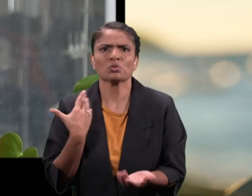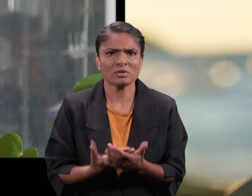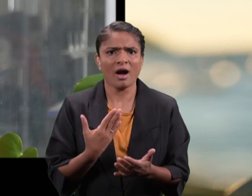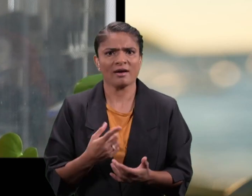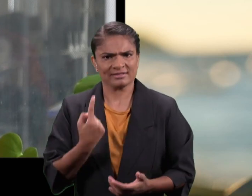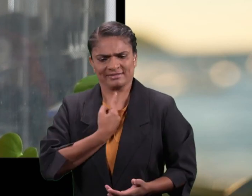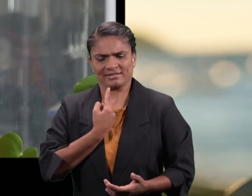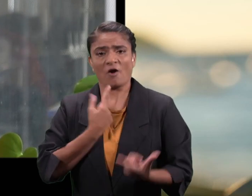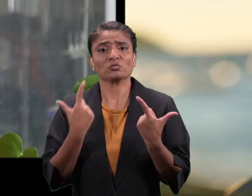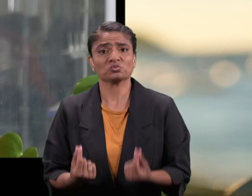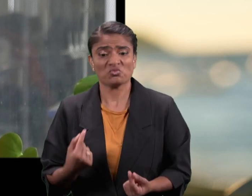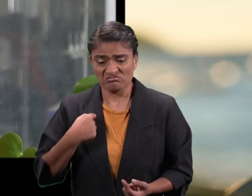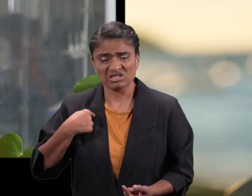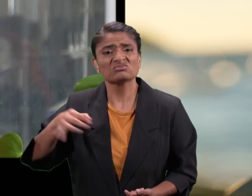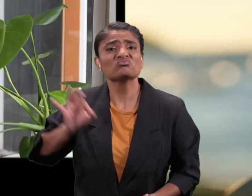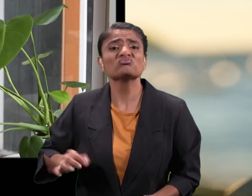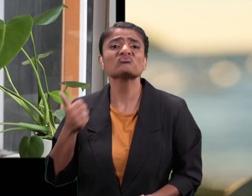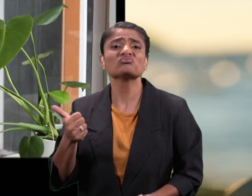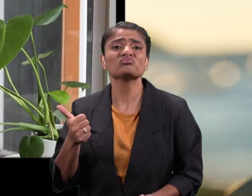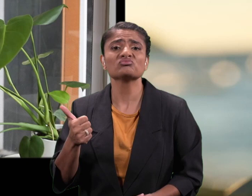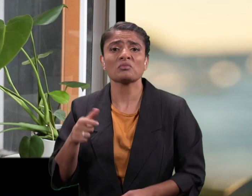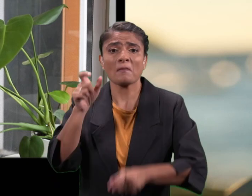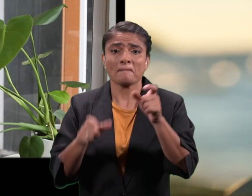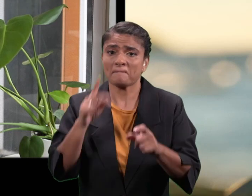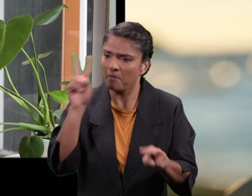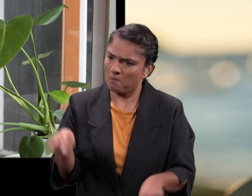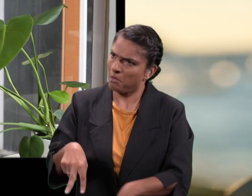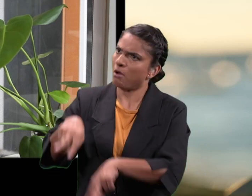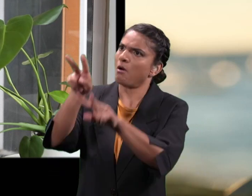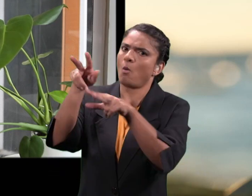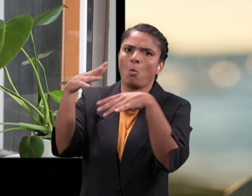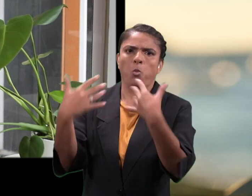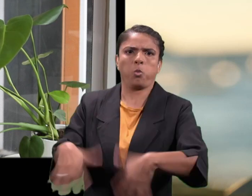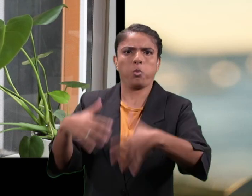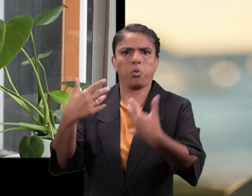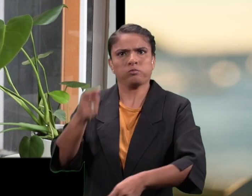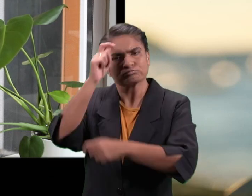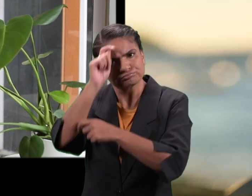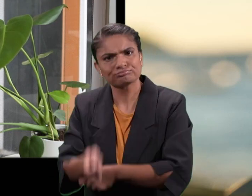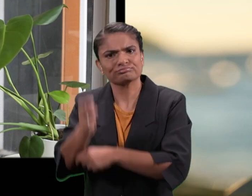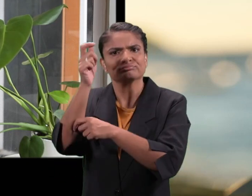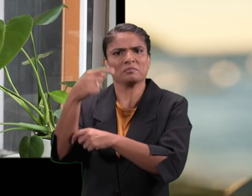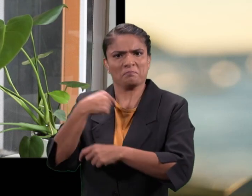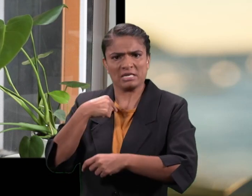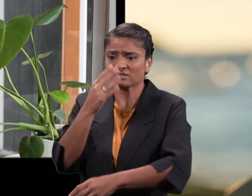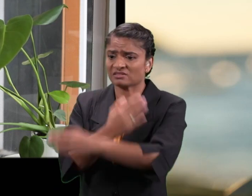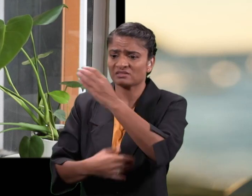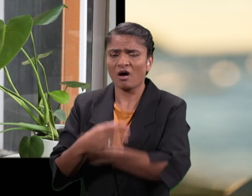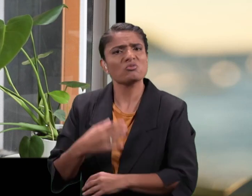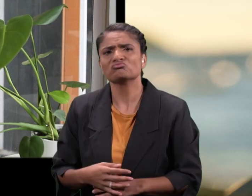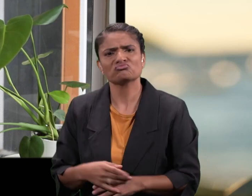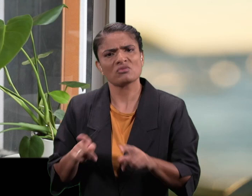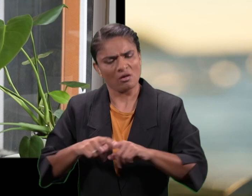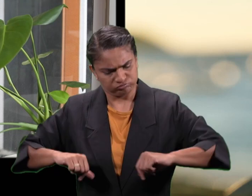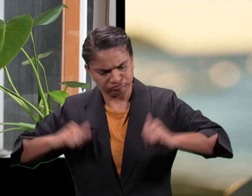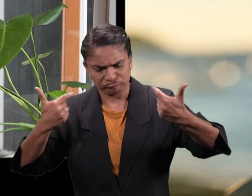In financially, I'm financially stable now. People look up to me as not a disabled